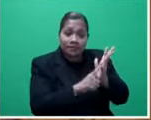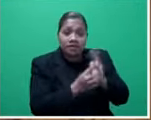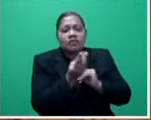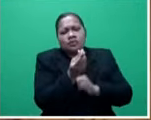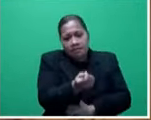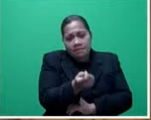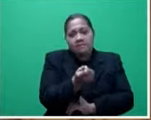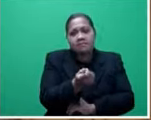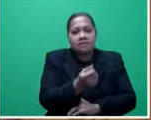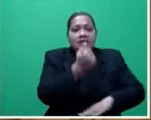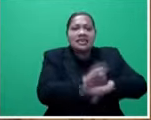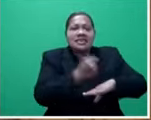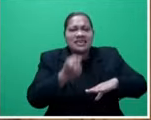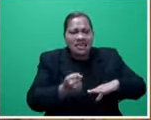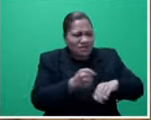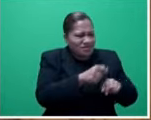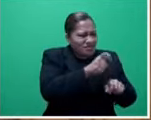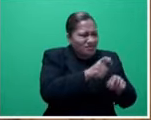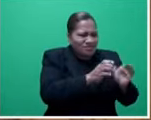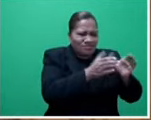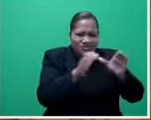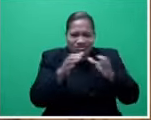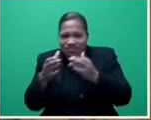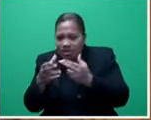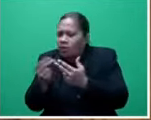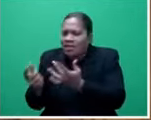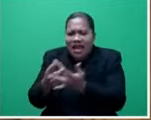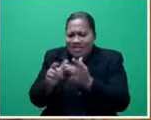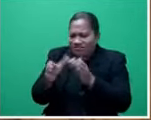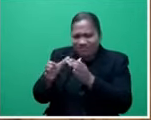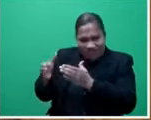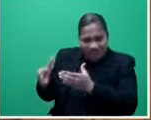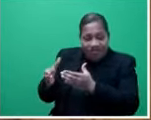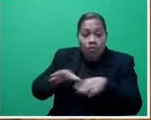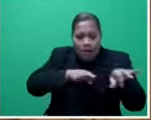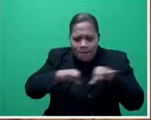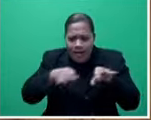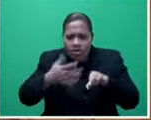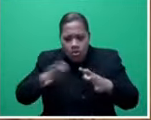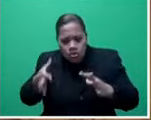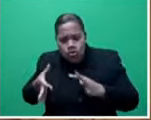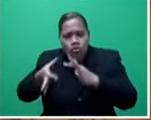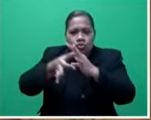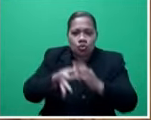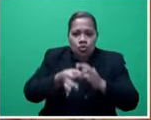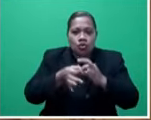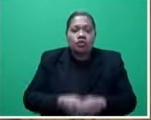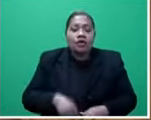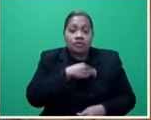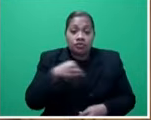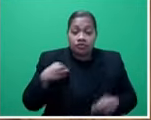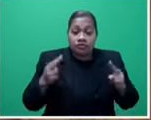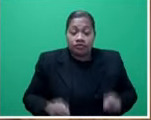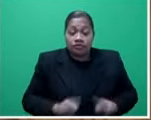key government stakeholders and other line agencies and plans to partner with Ministry of Women, Children and Poverty